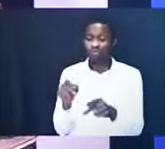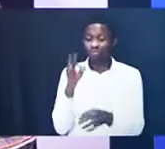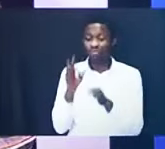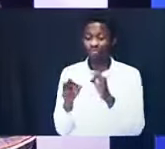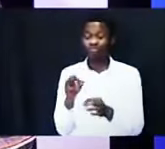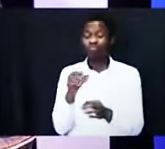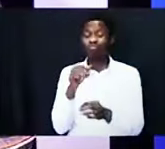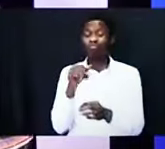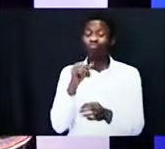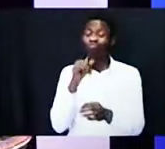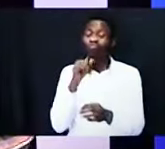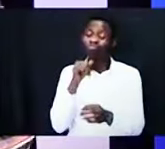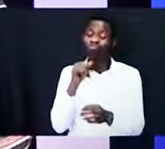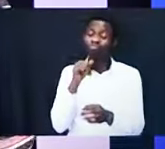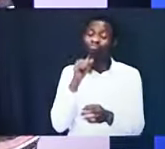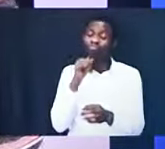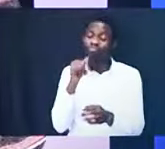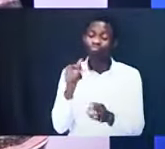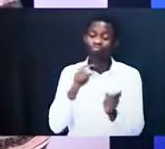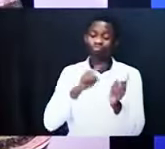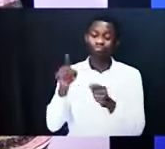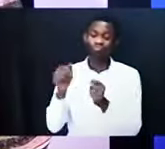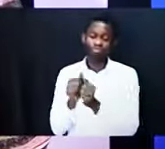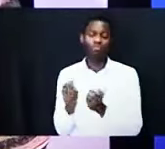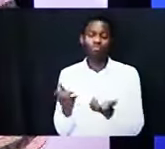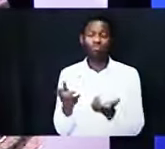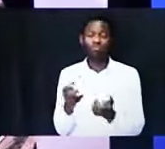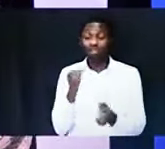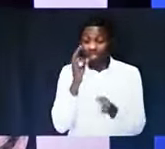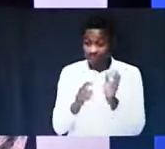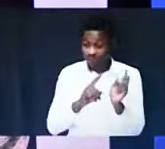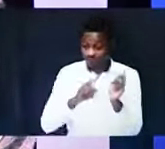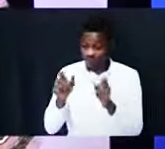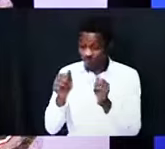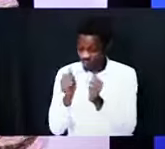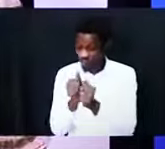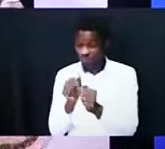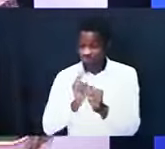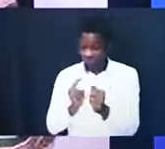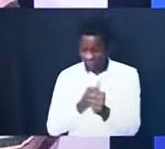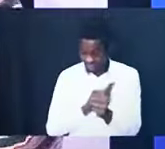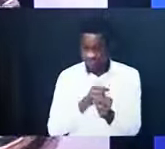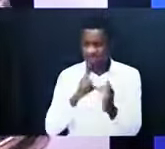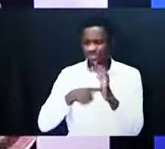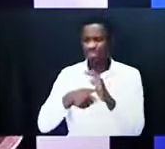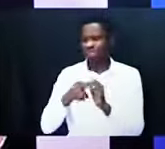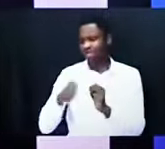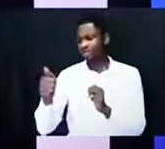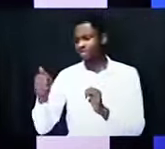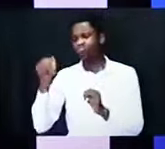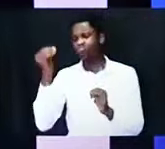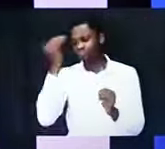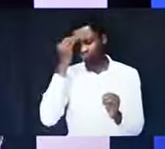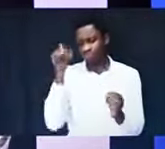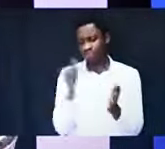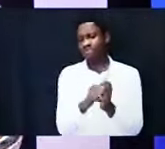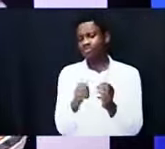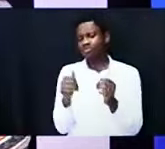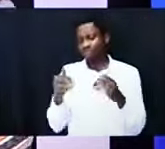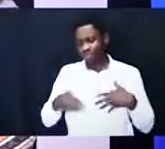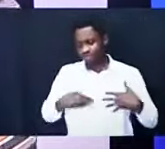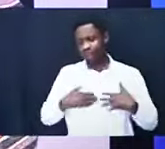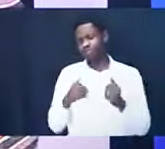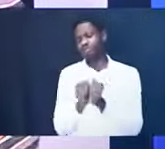us? What else will distinguish me and your people